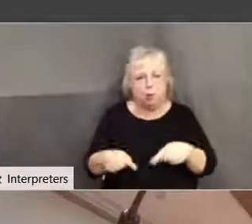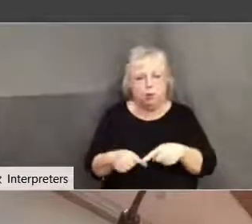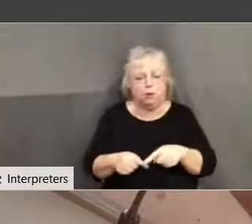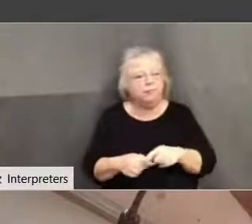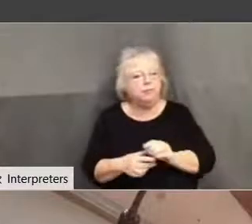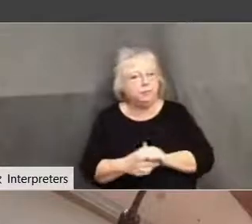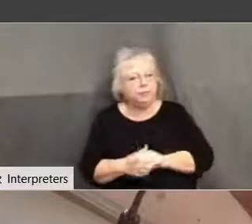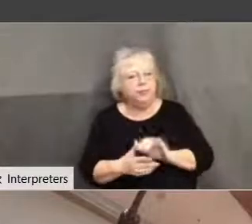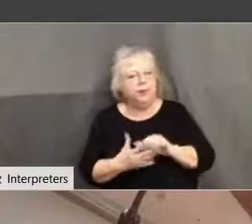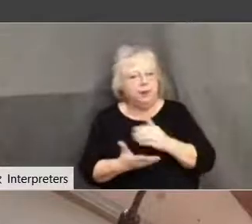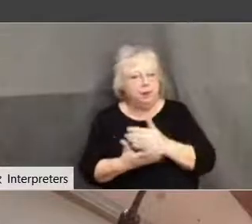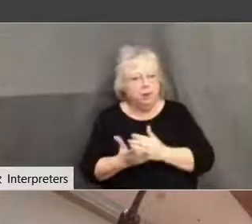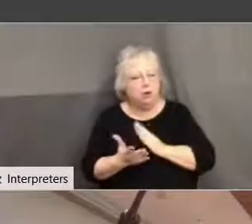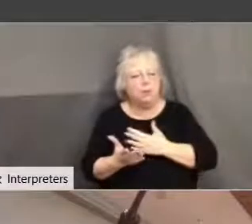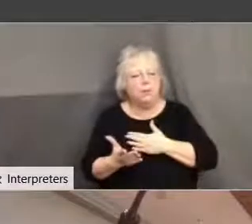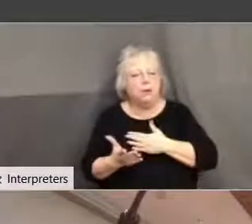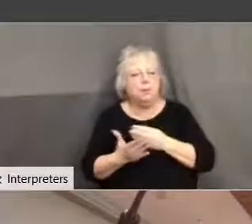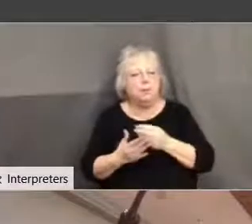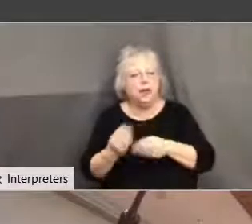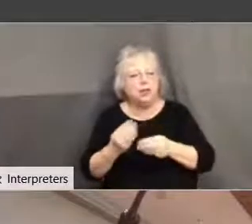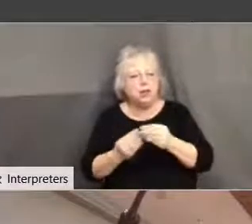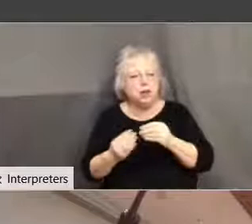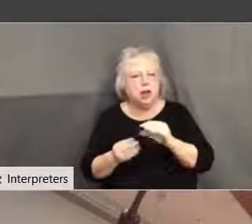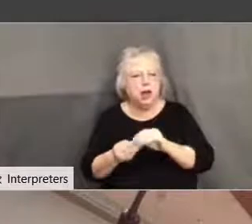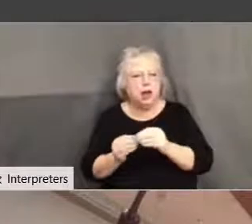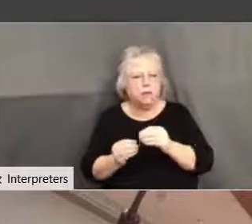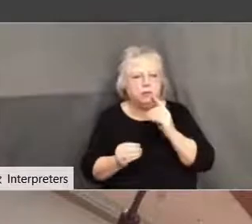of my budgeted items for early